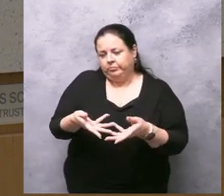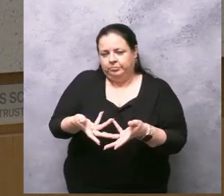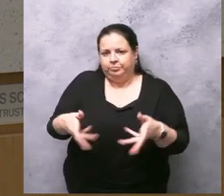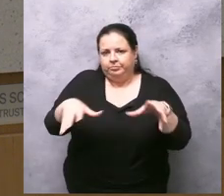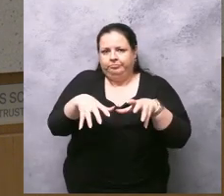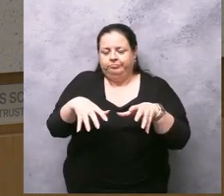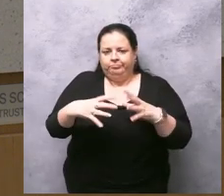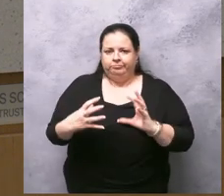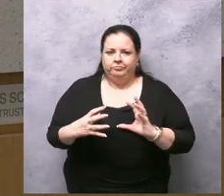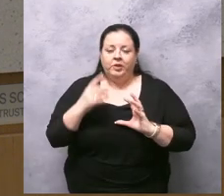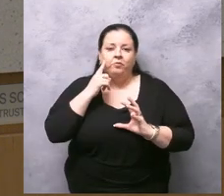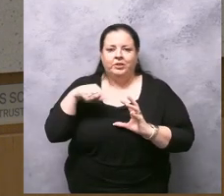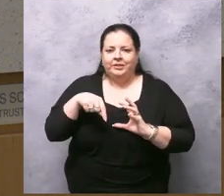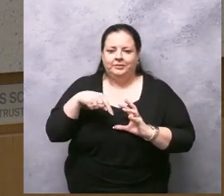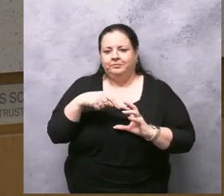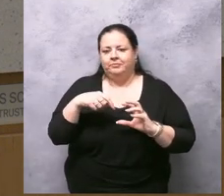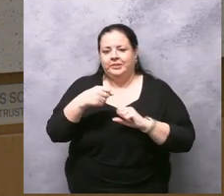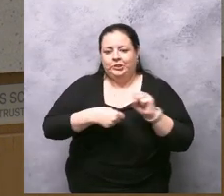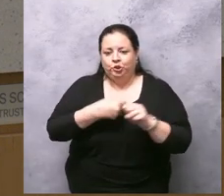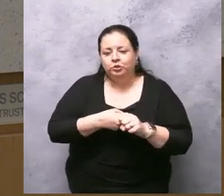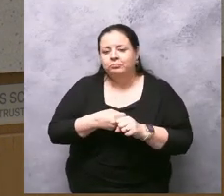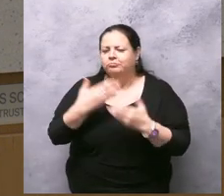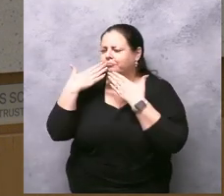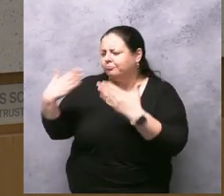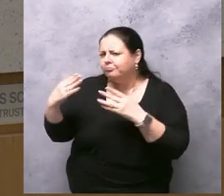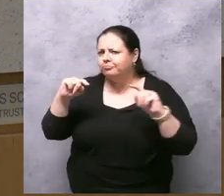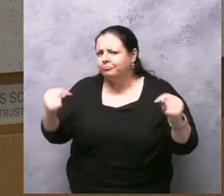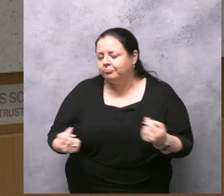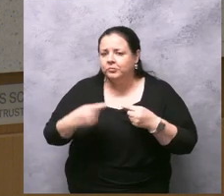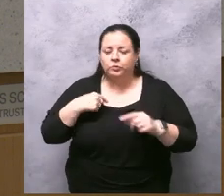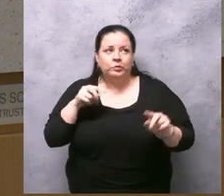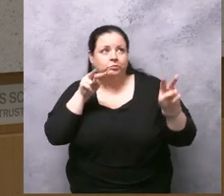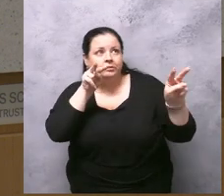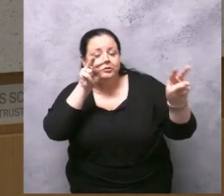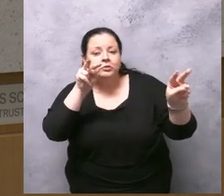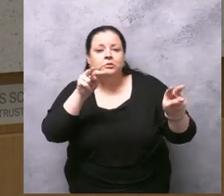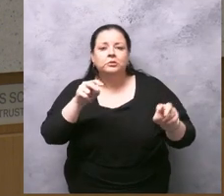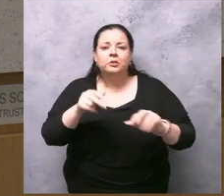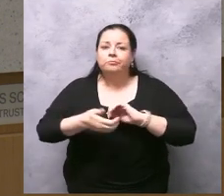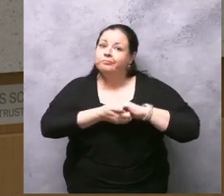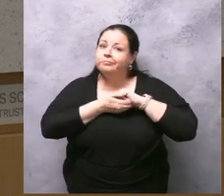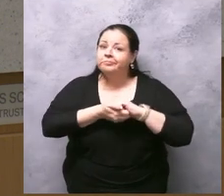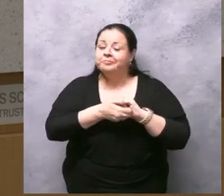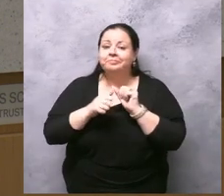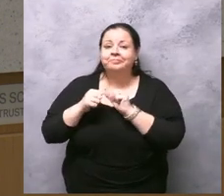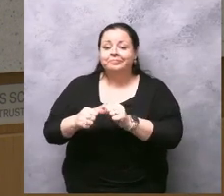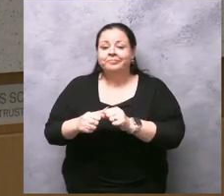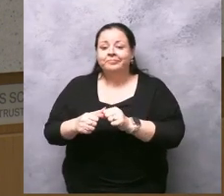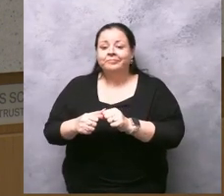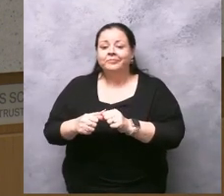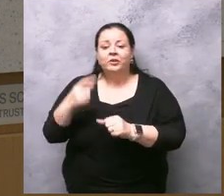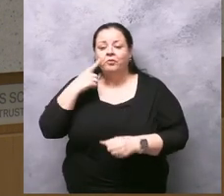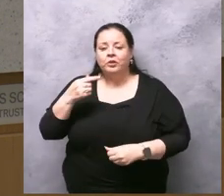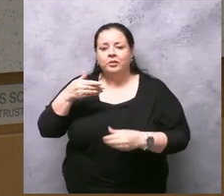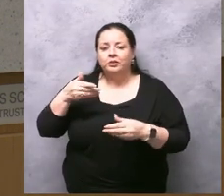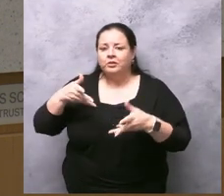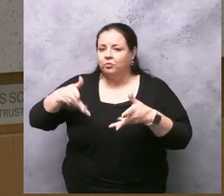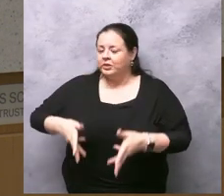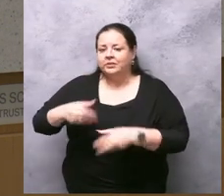much for our entire team, and we look forward to working together with you for the rest of the year.